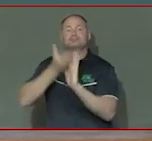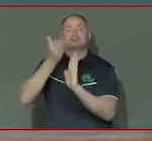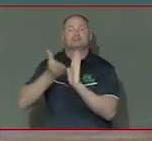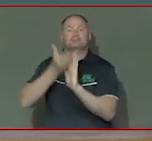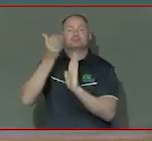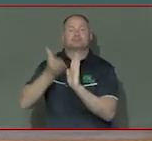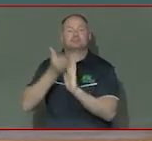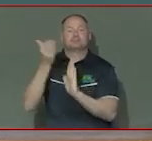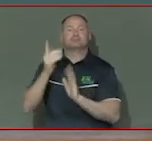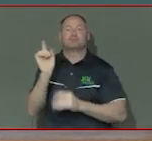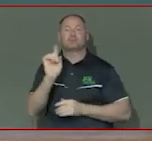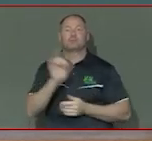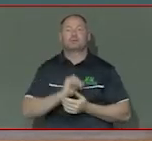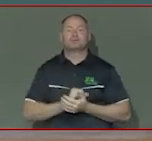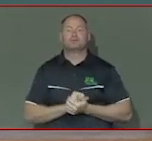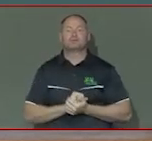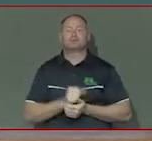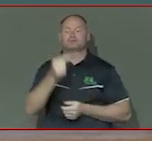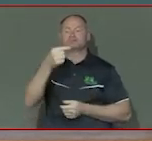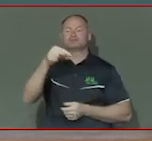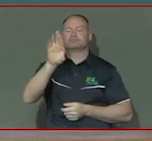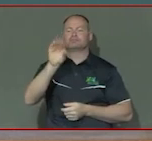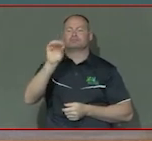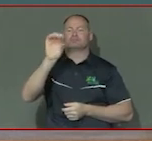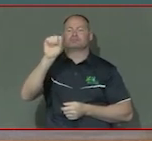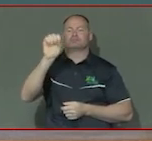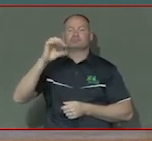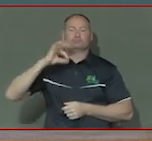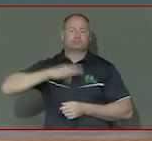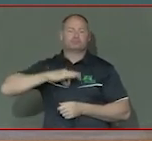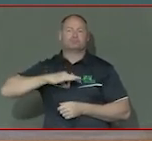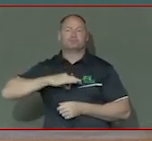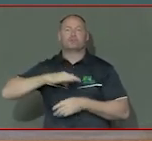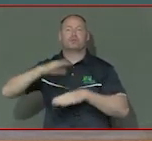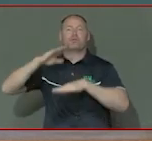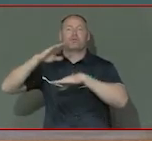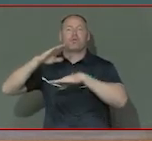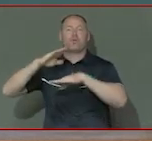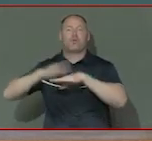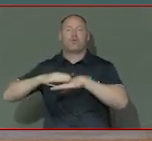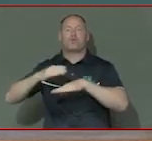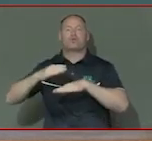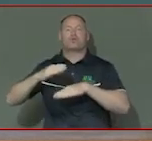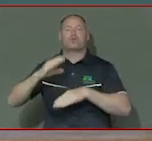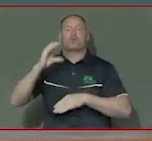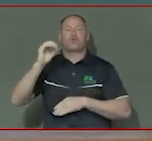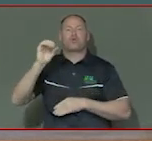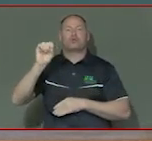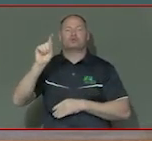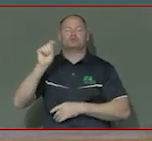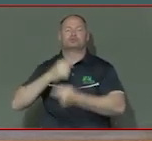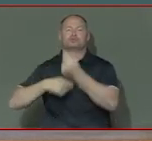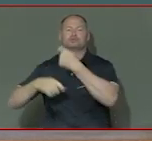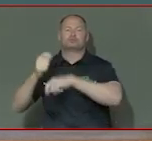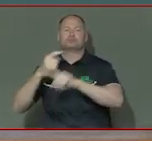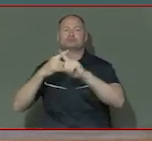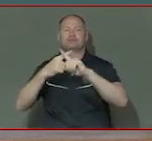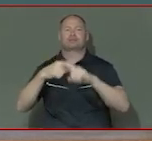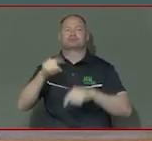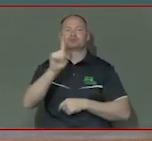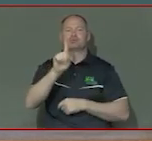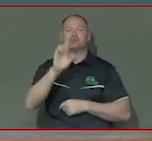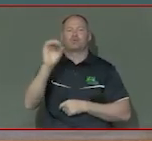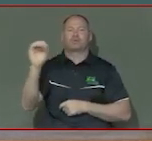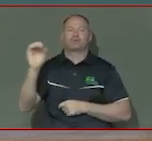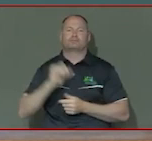is your gross profit on your cost of sales times 100. So what will